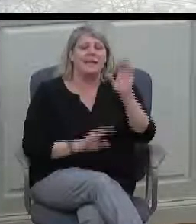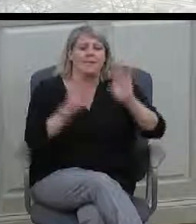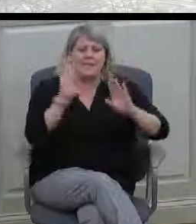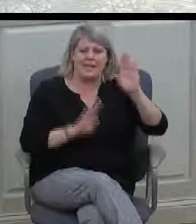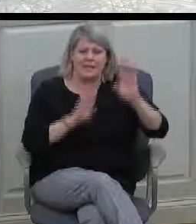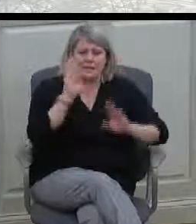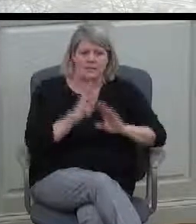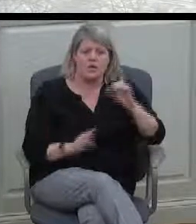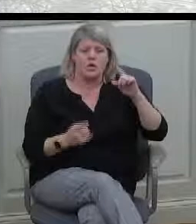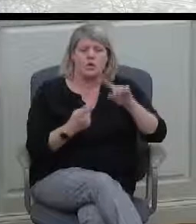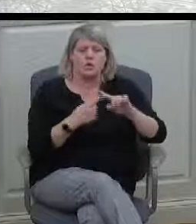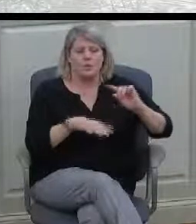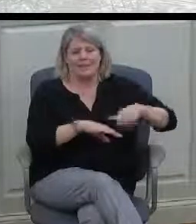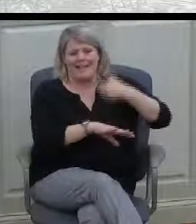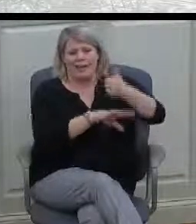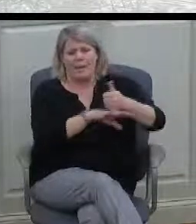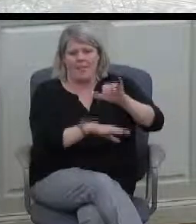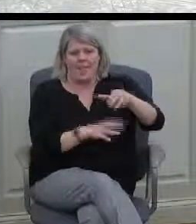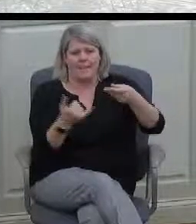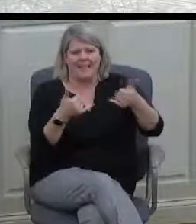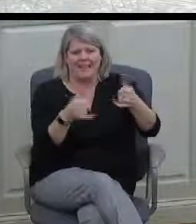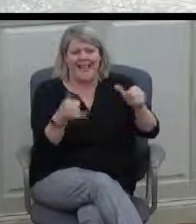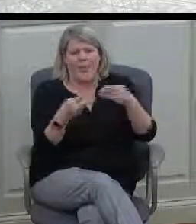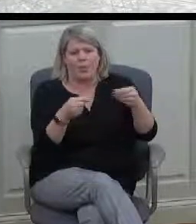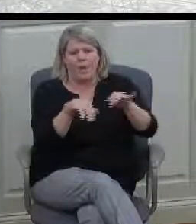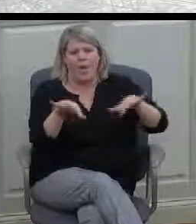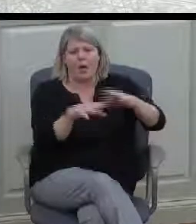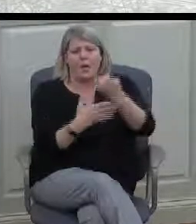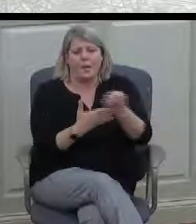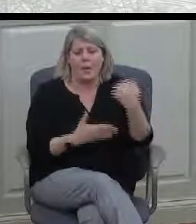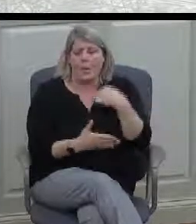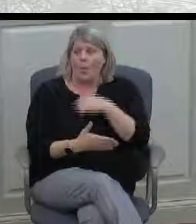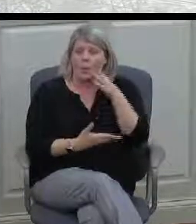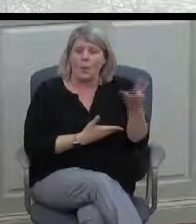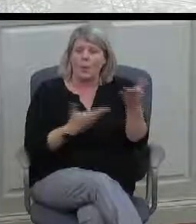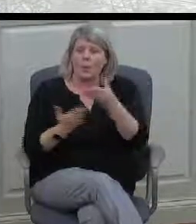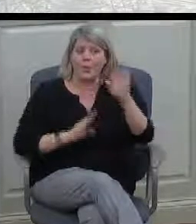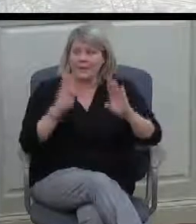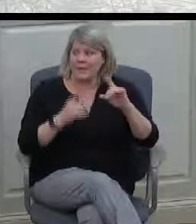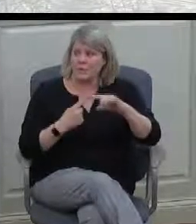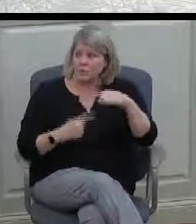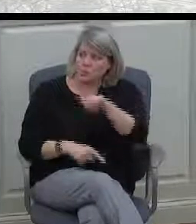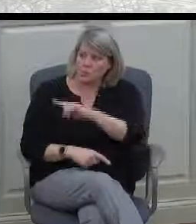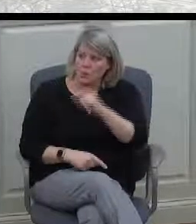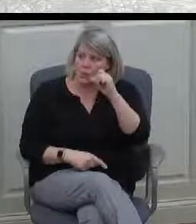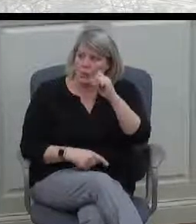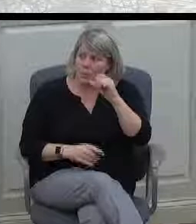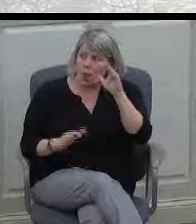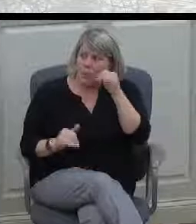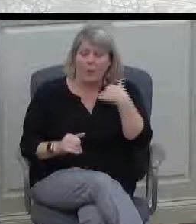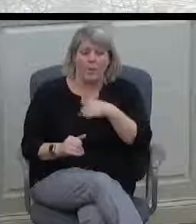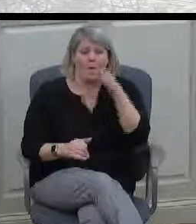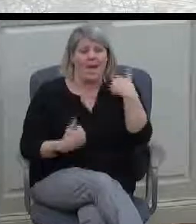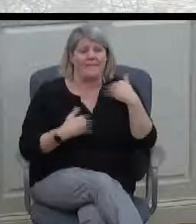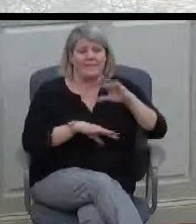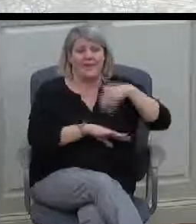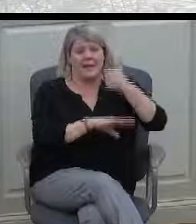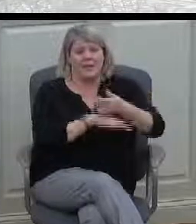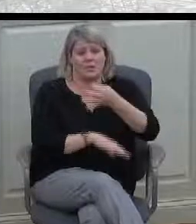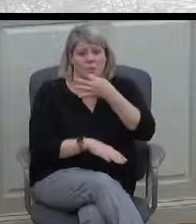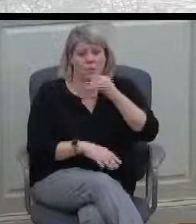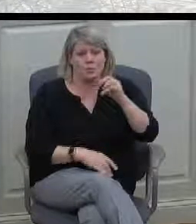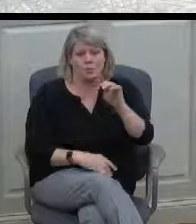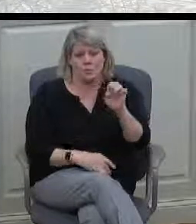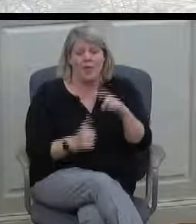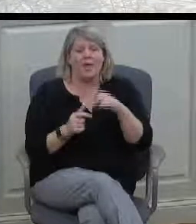tomorrow, which we'll bring those bids to you all at the next meeting for approval, and they can get started. Hopefully we'll have that playground in June. We're getting